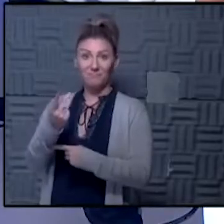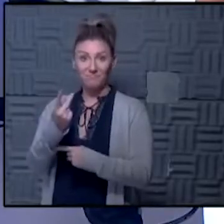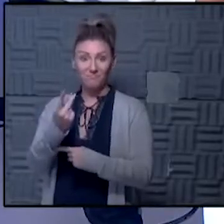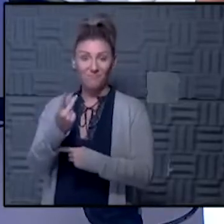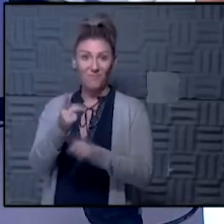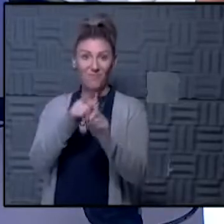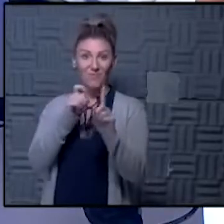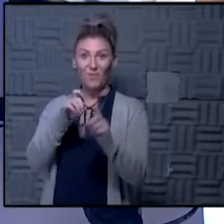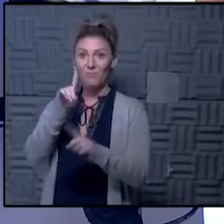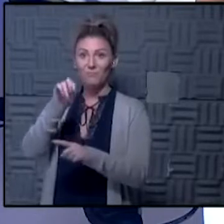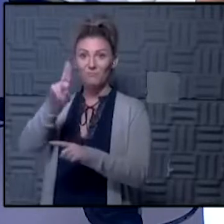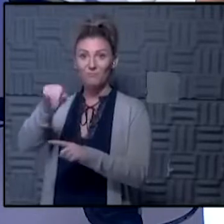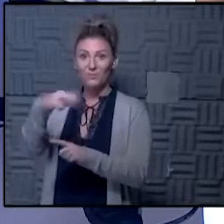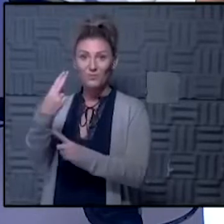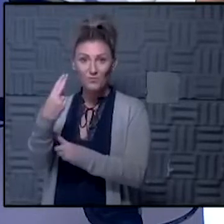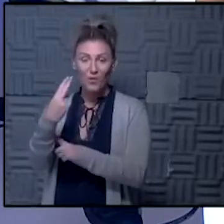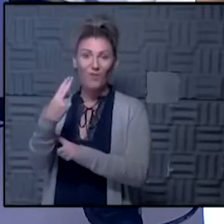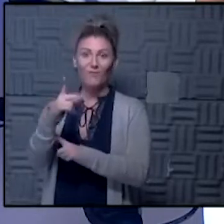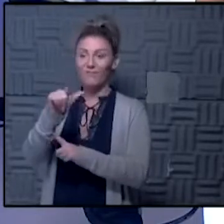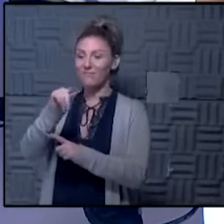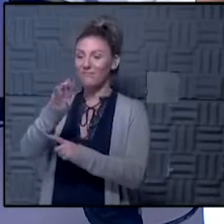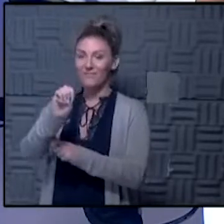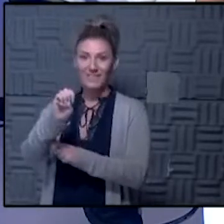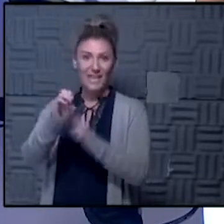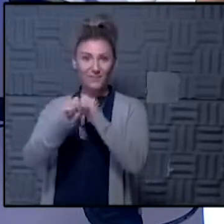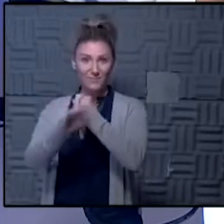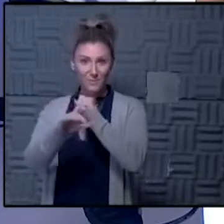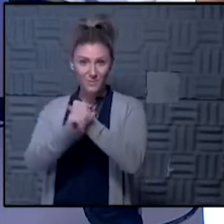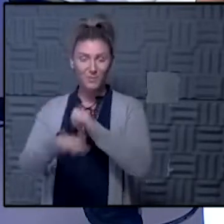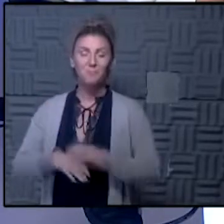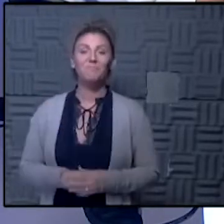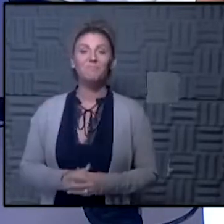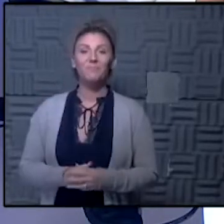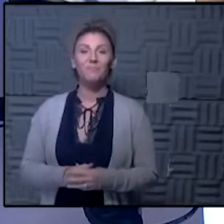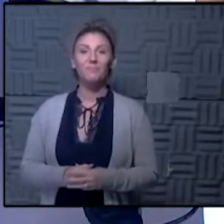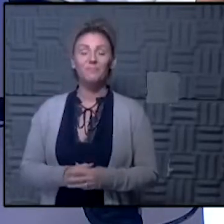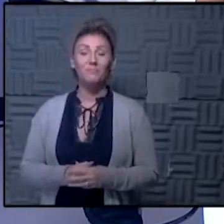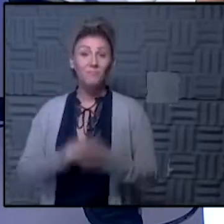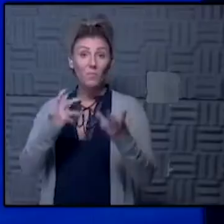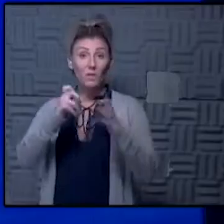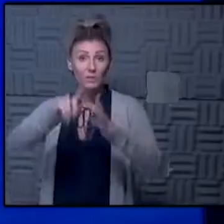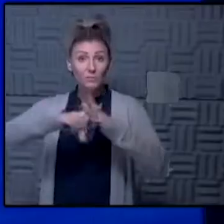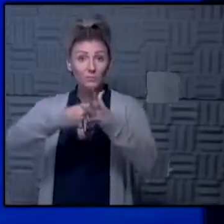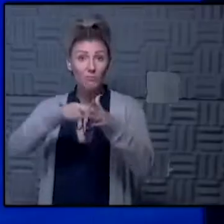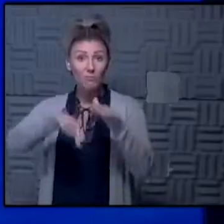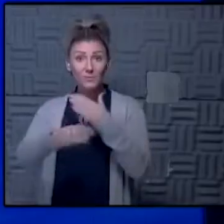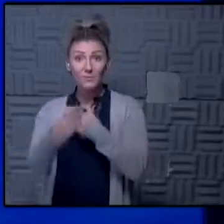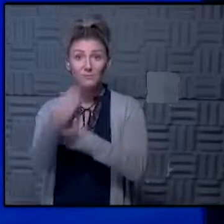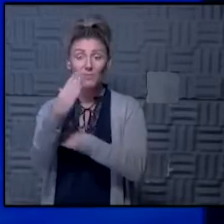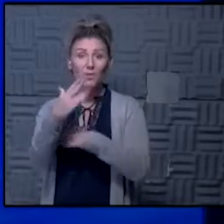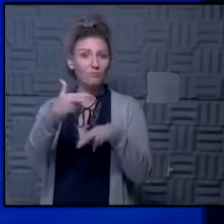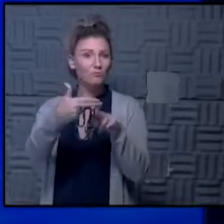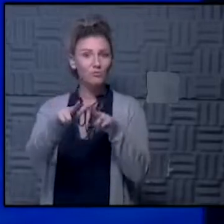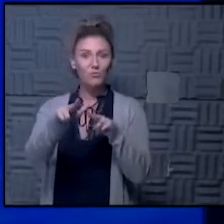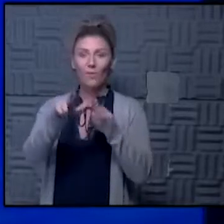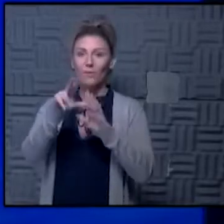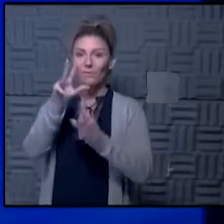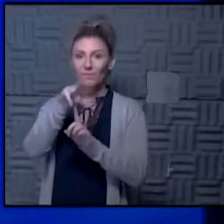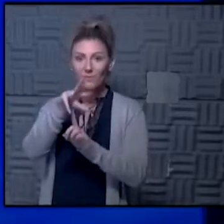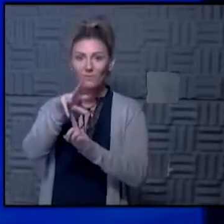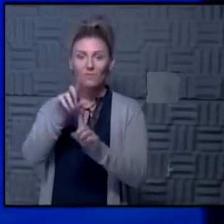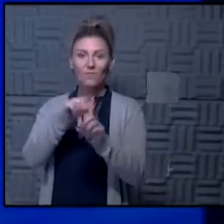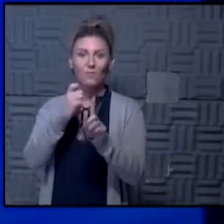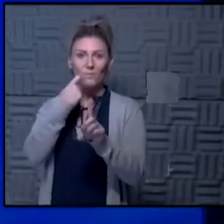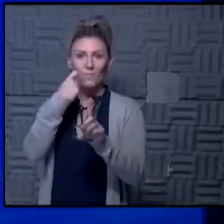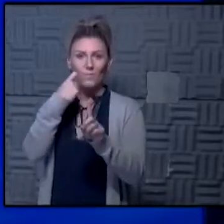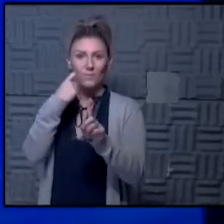to you from the Dolph Simons Jr. Family Broadcast Studio. We did want to start this morning with a short video from the